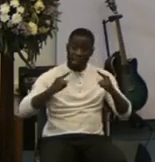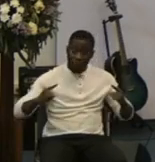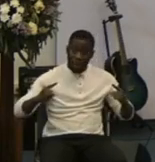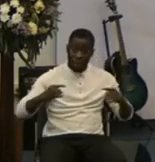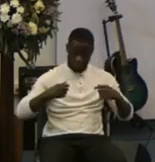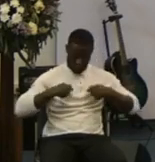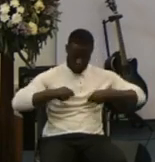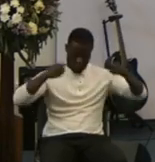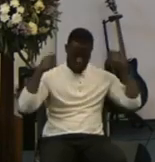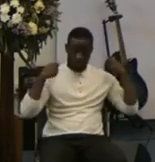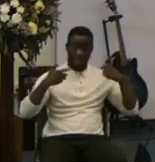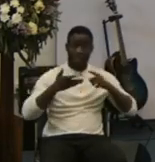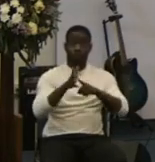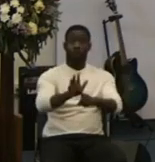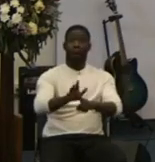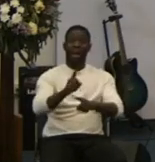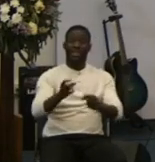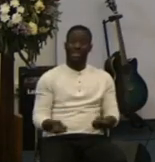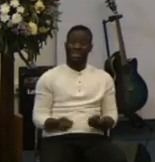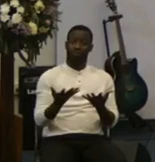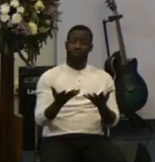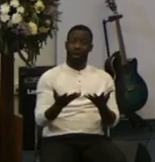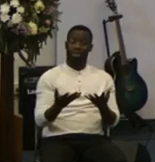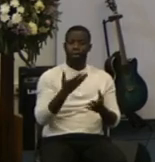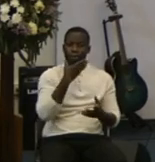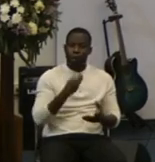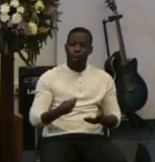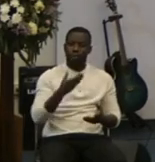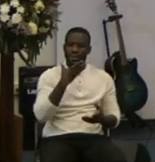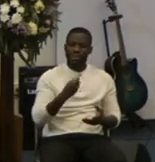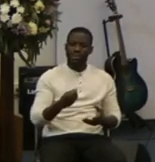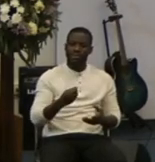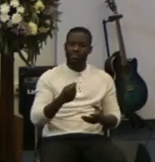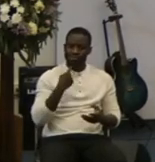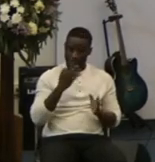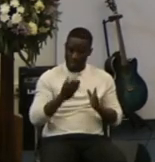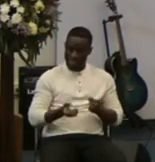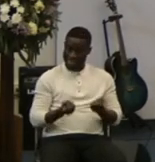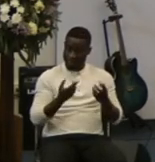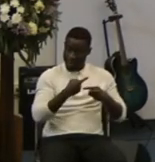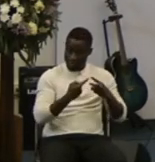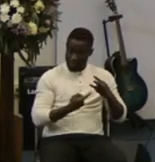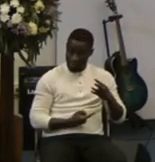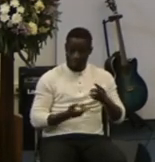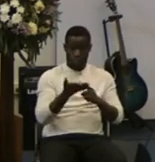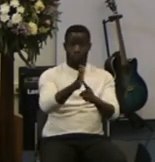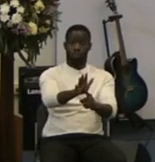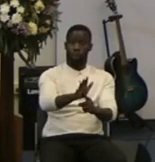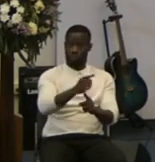to the priest and offer the sacrifices that Moses commanded for your cleansing, as a testimony to